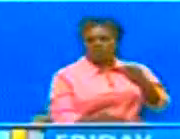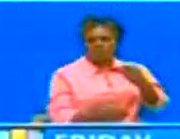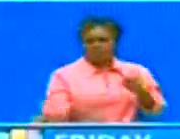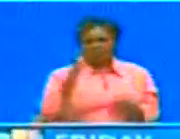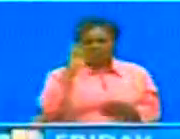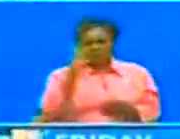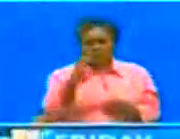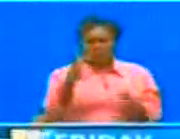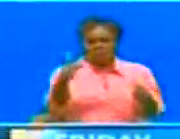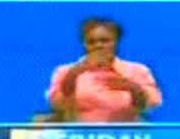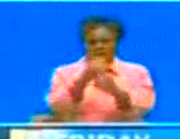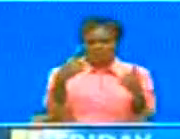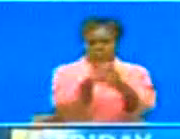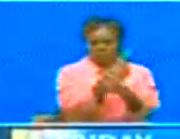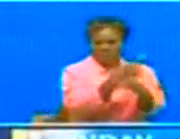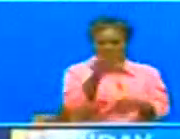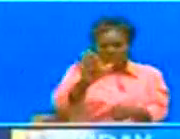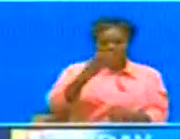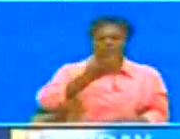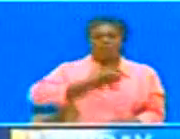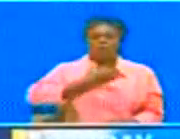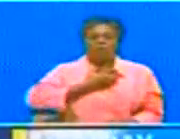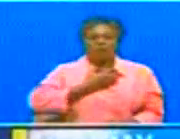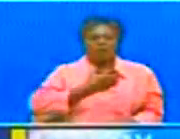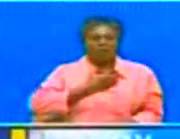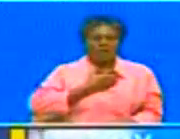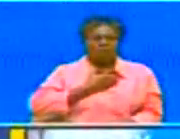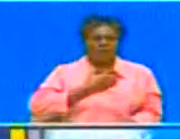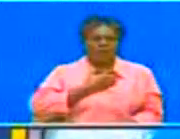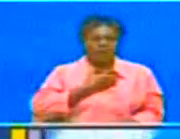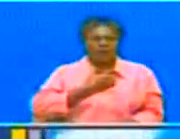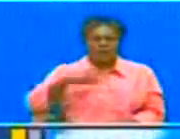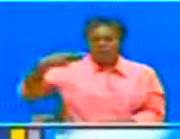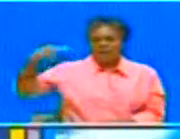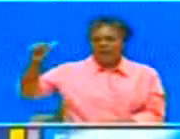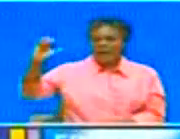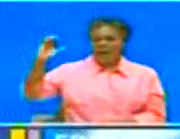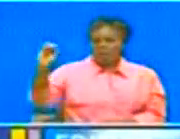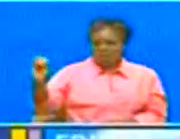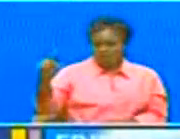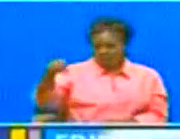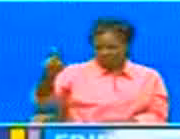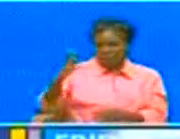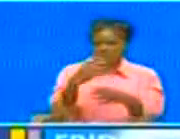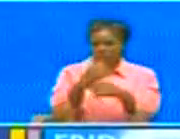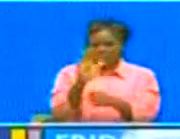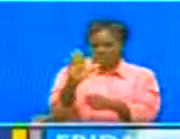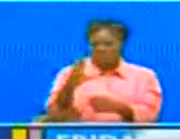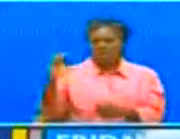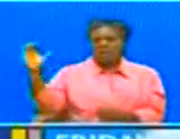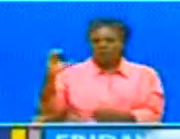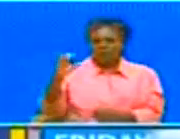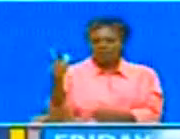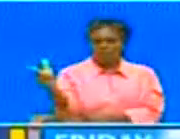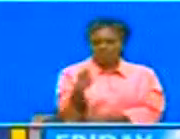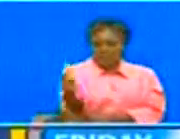the companies, different companies that he, of course, heads. Of course, we have the Hako Tiger Brands Kenya, the Capital Media